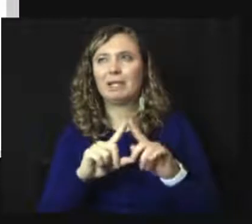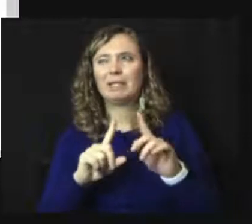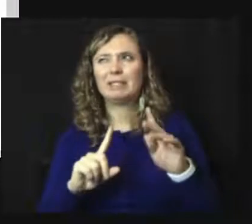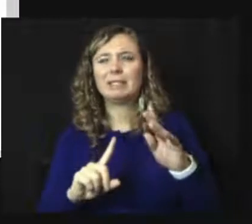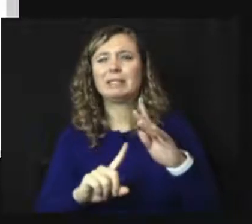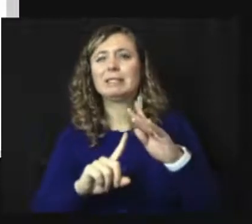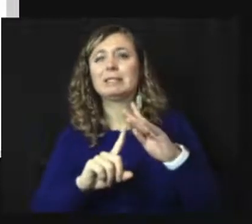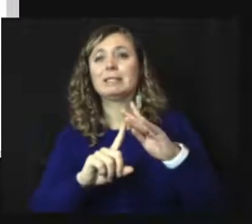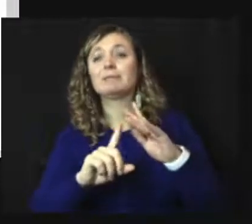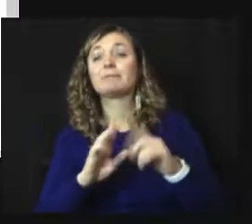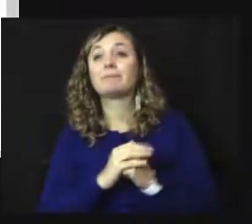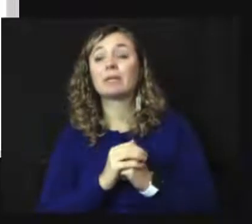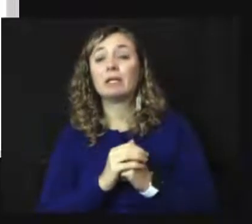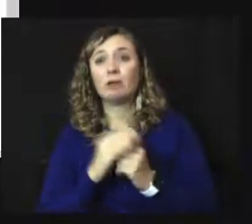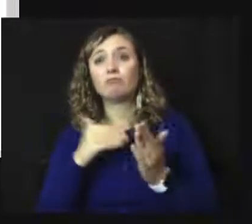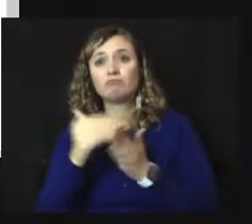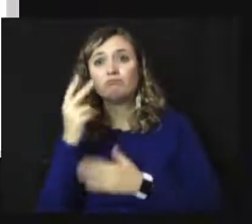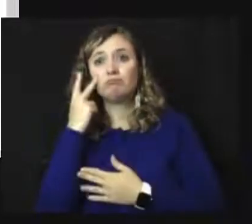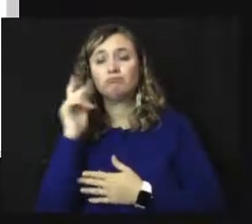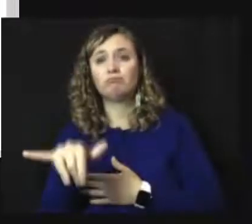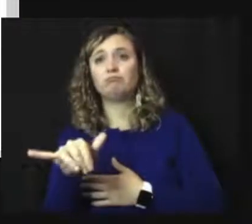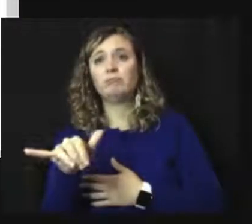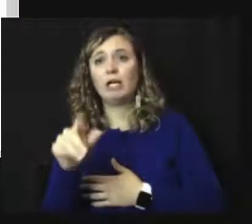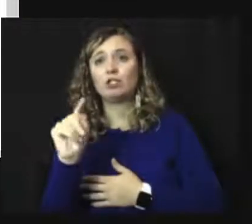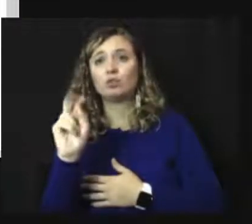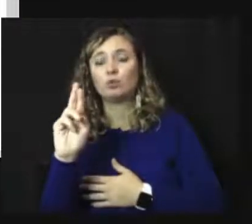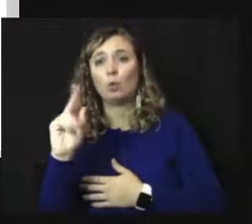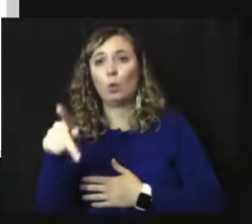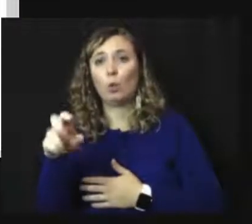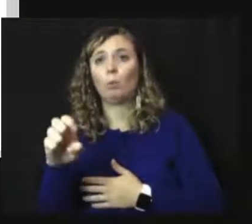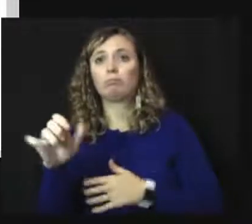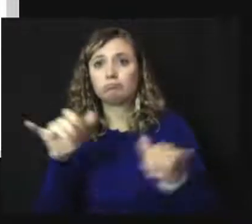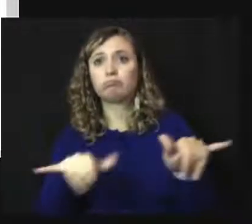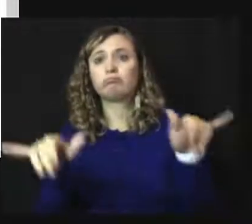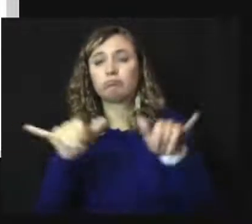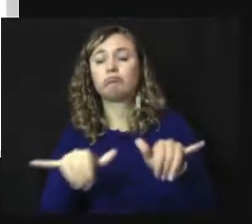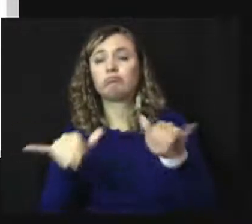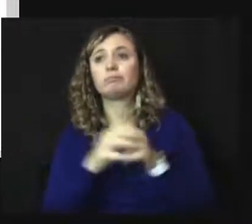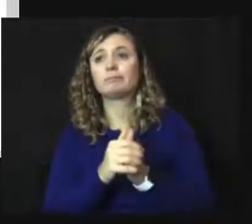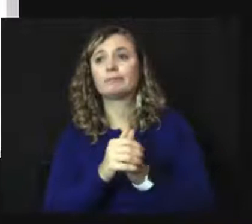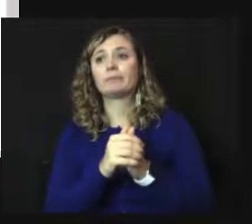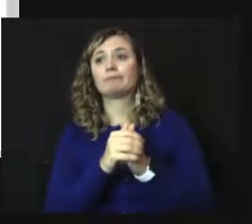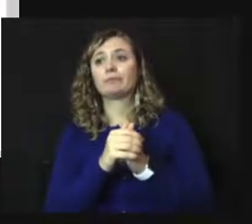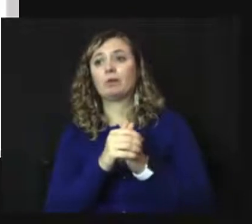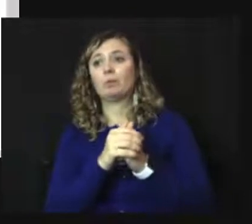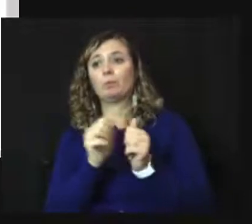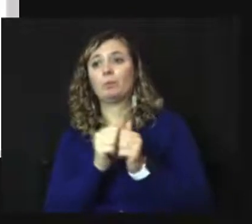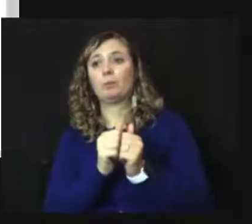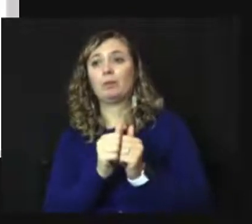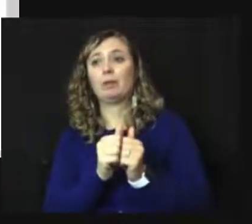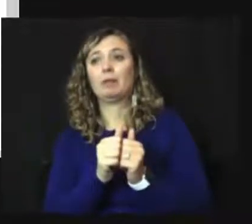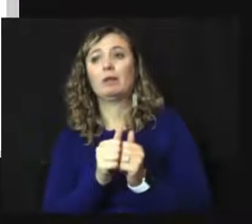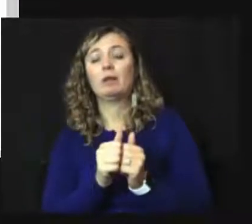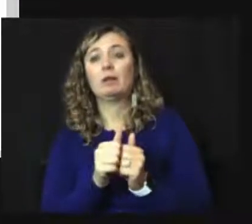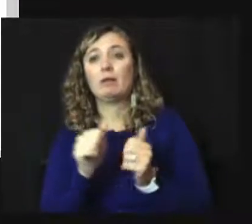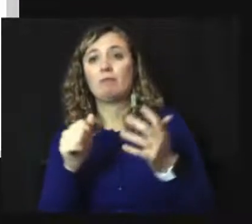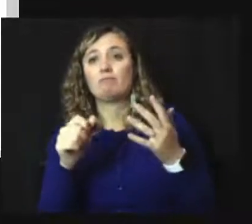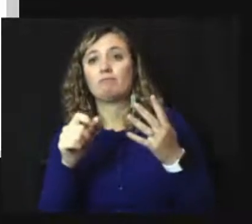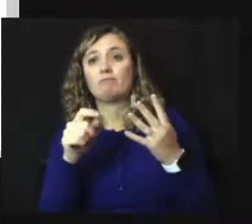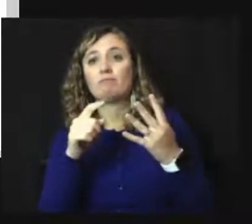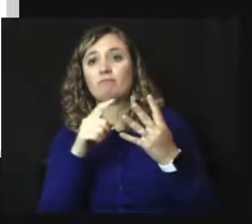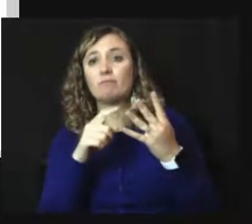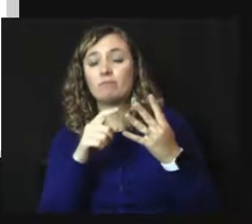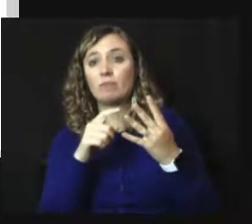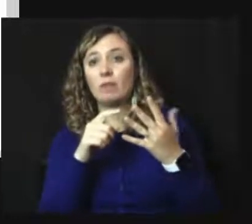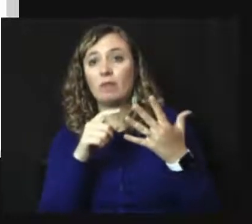that we often see. And one of the issues with this trope, and we'll talk a bit more later about diversity in general, but one of the issues with this trope